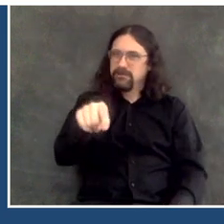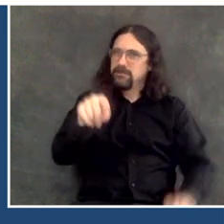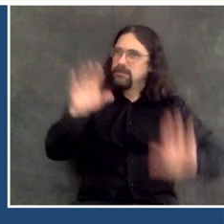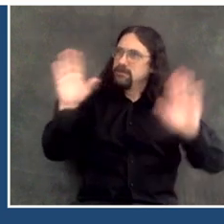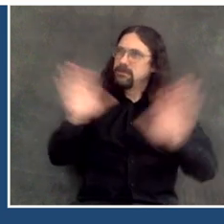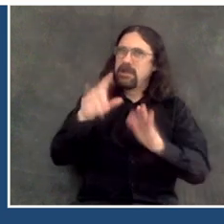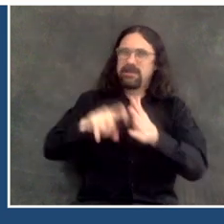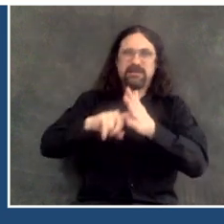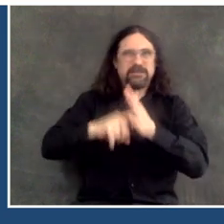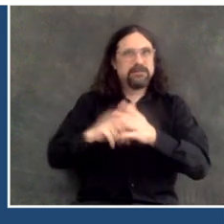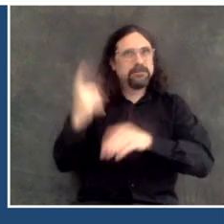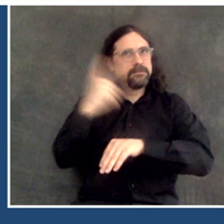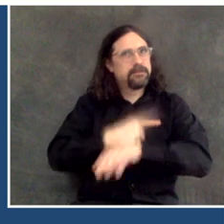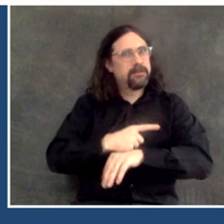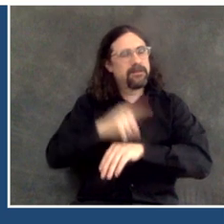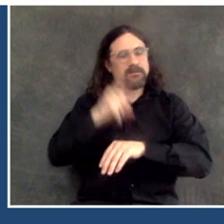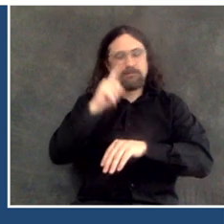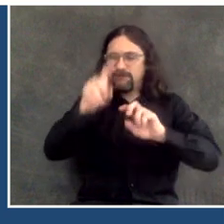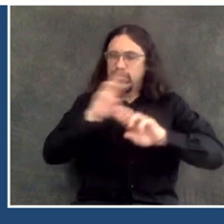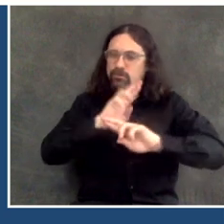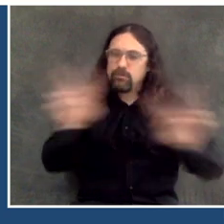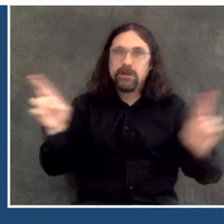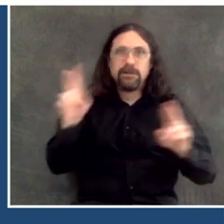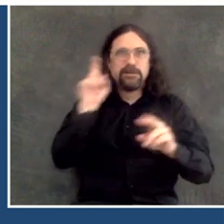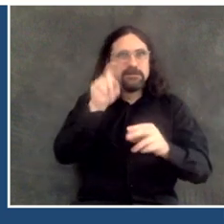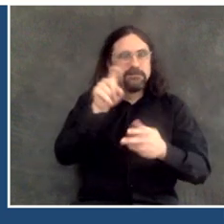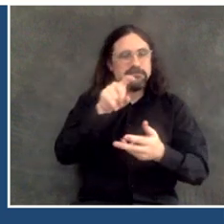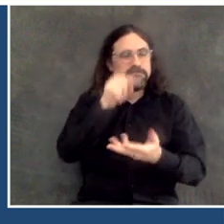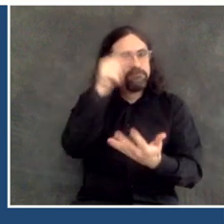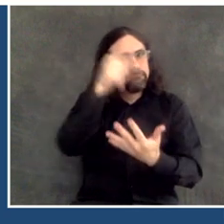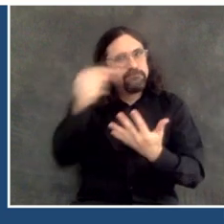from Washington, and I'll have that report soon.